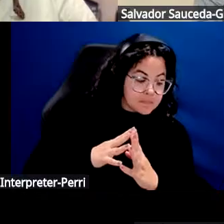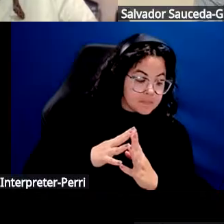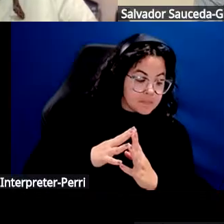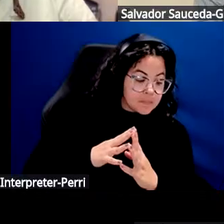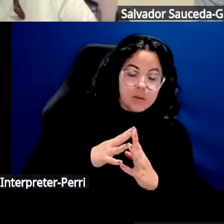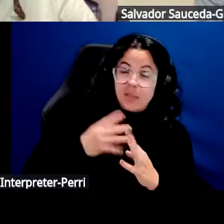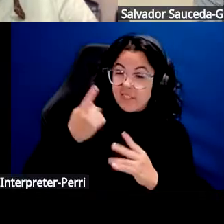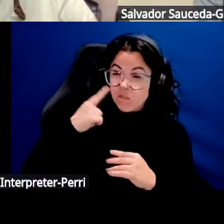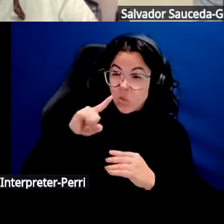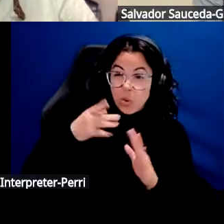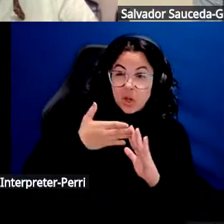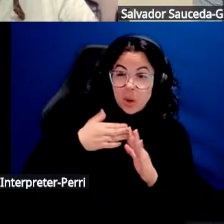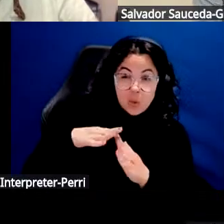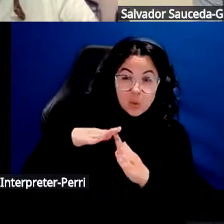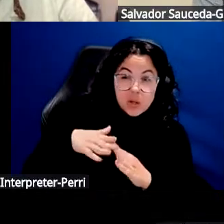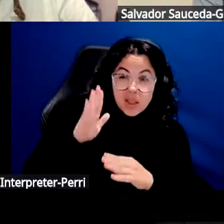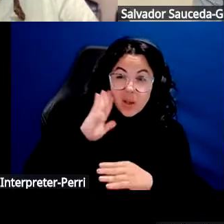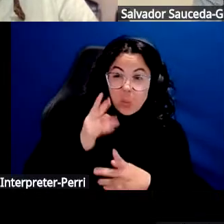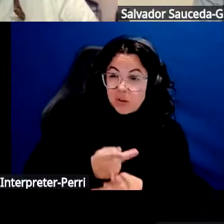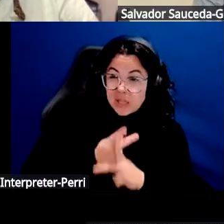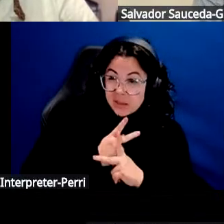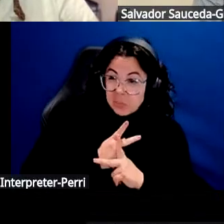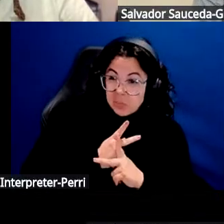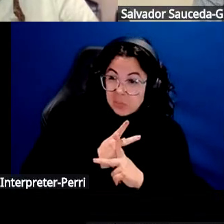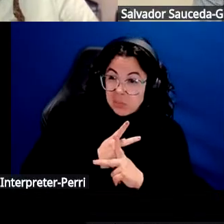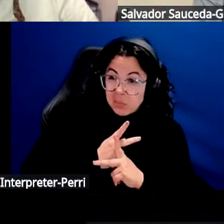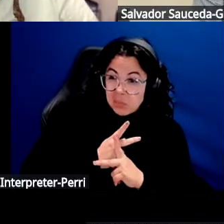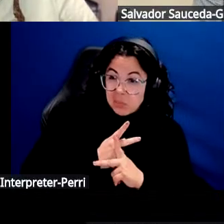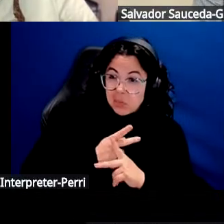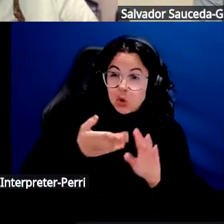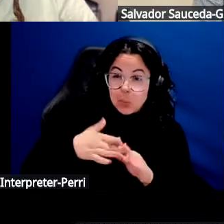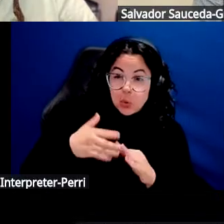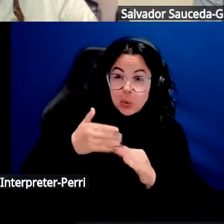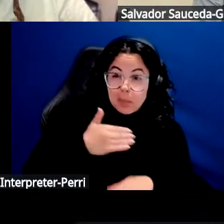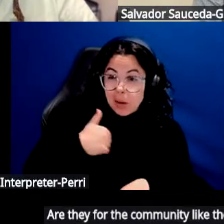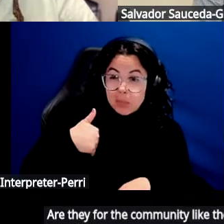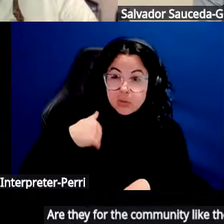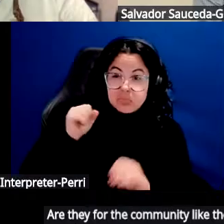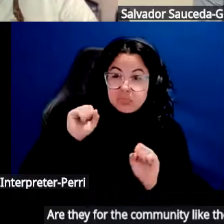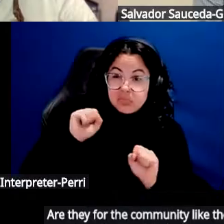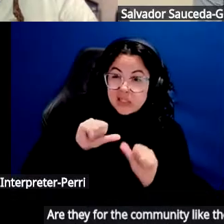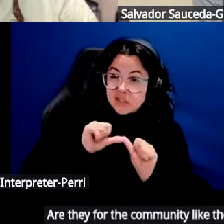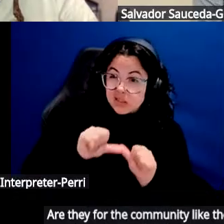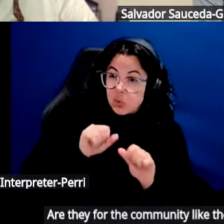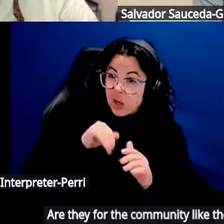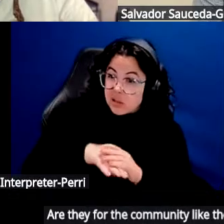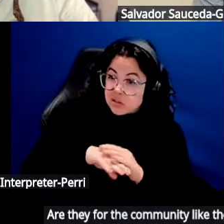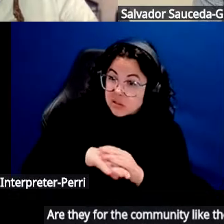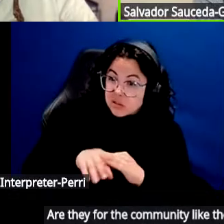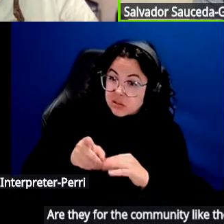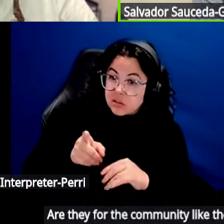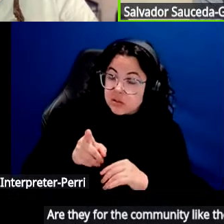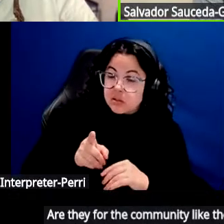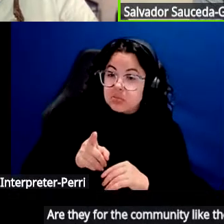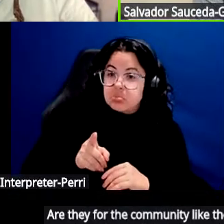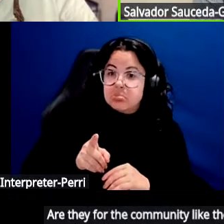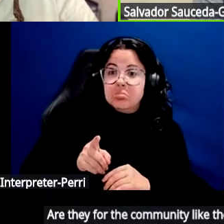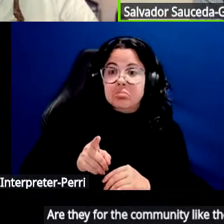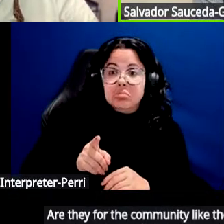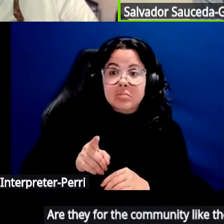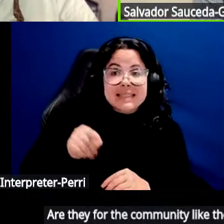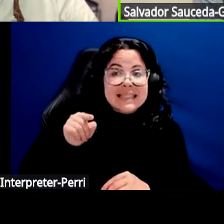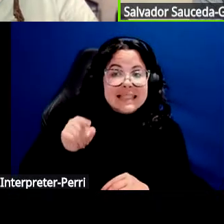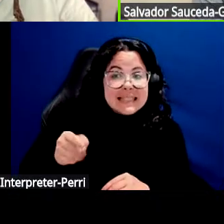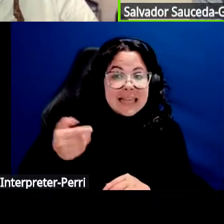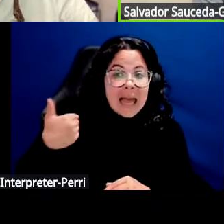the community, like they're held within the community? So community members that can't make it can also access these? He's holding